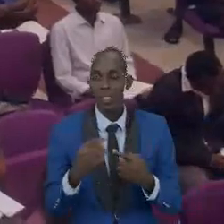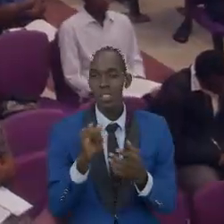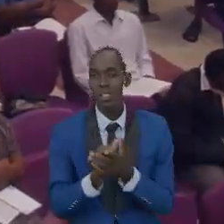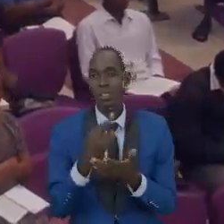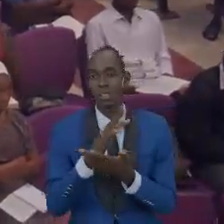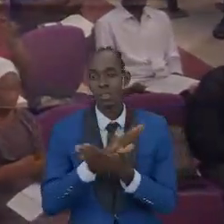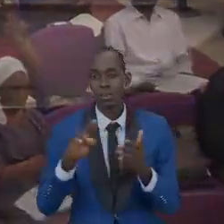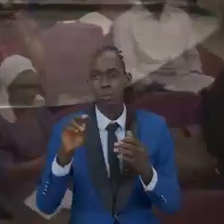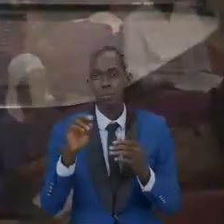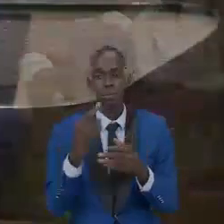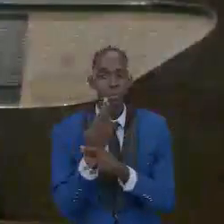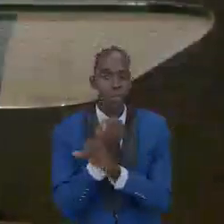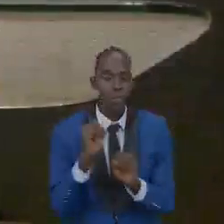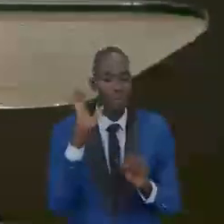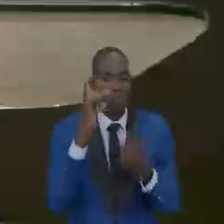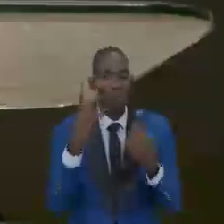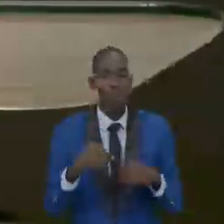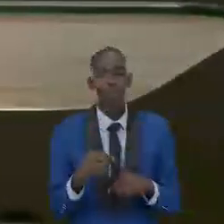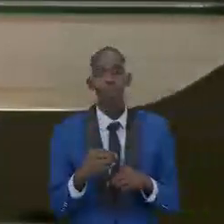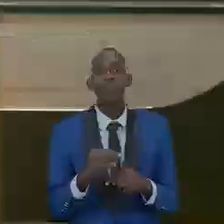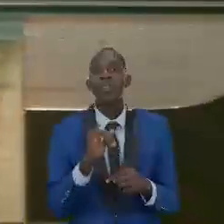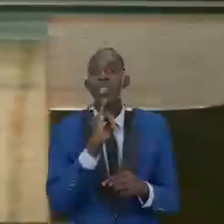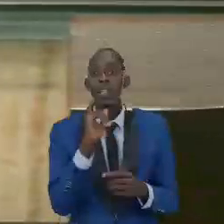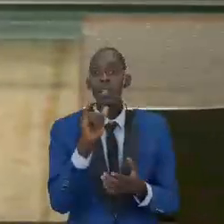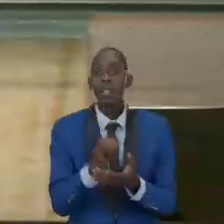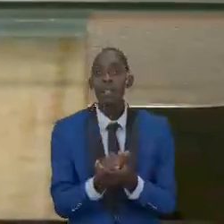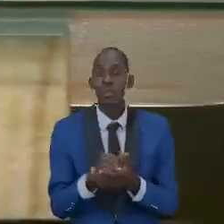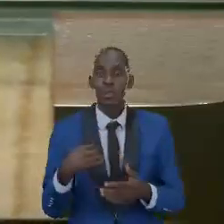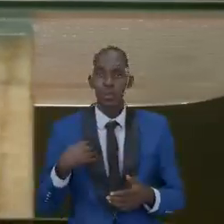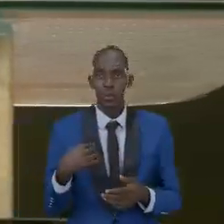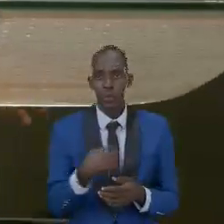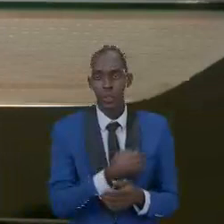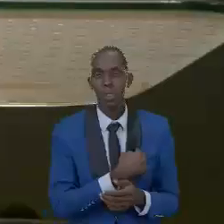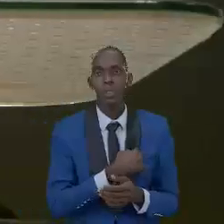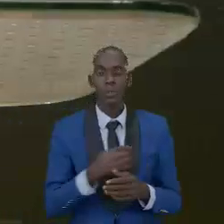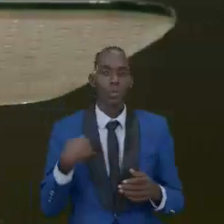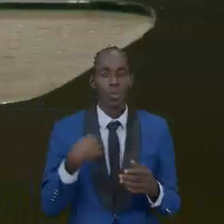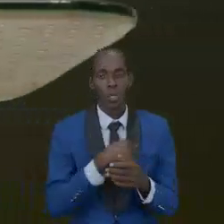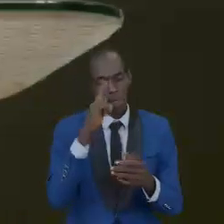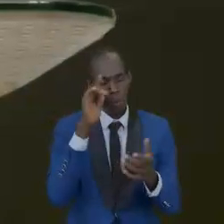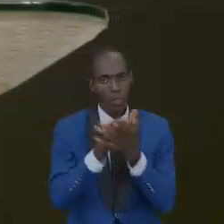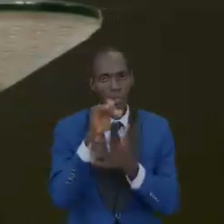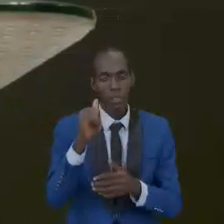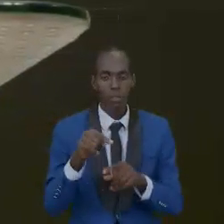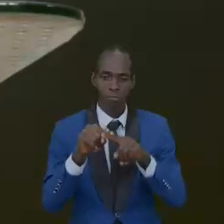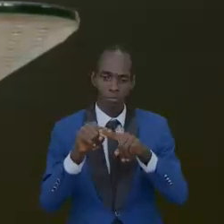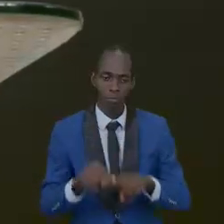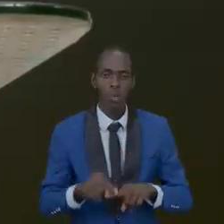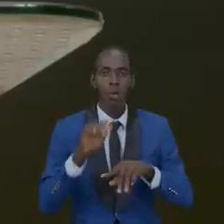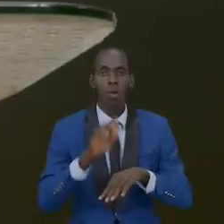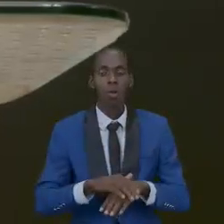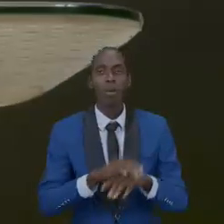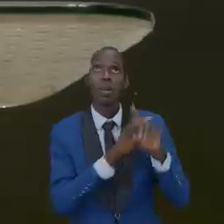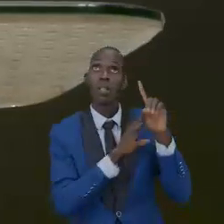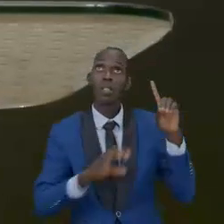come, justification could come, is that we lean, we believe, we rely on Christ